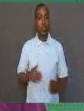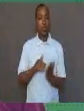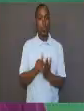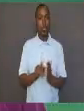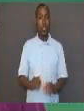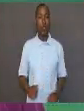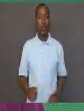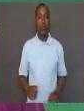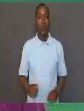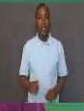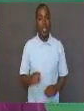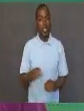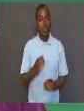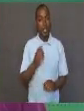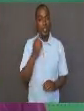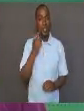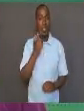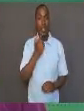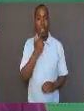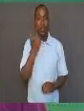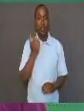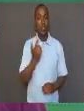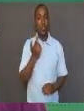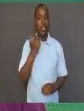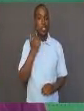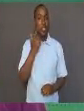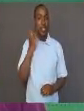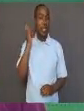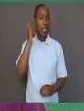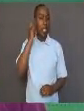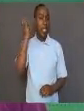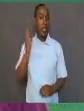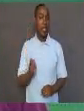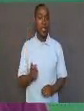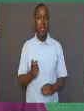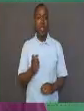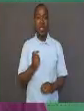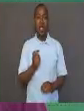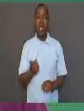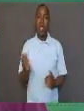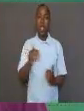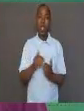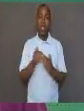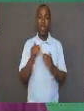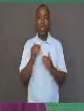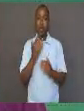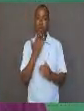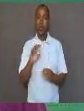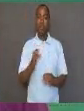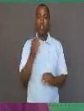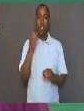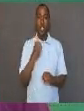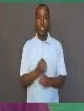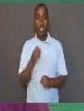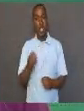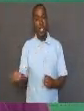orifices, like the nose, mouth, and ears. It also leads to